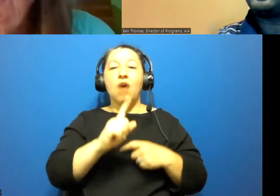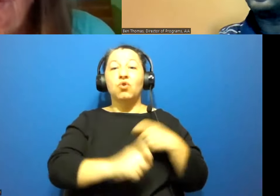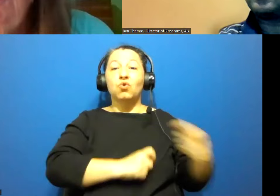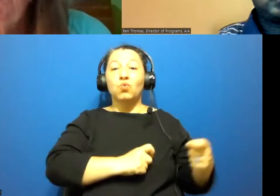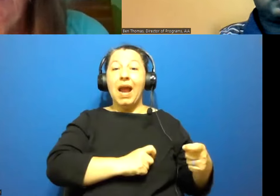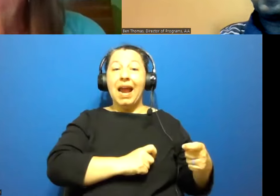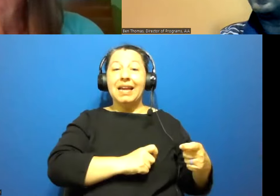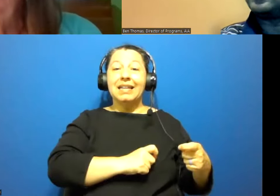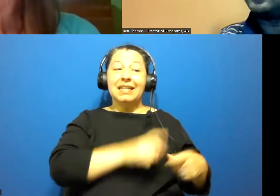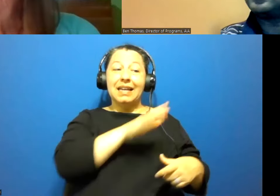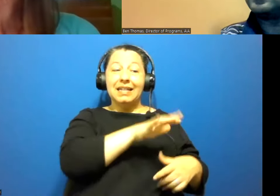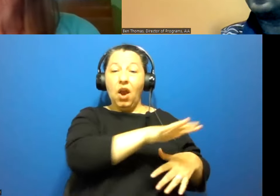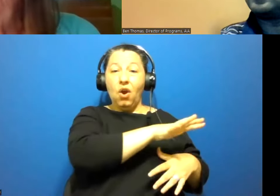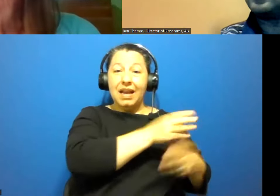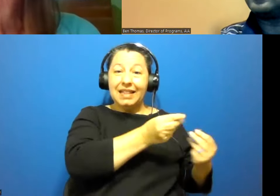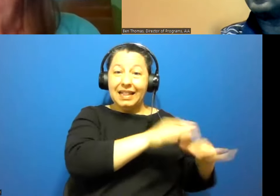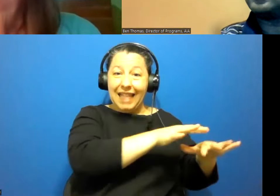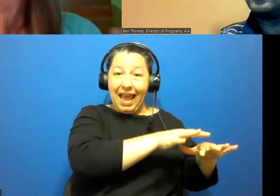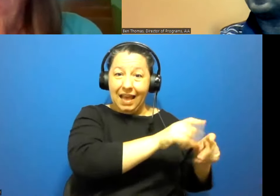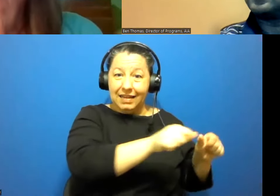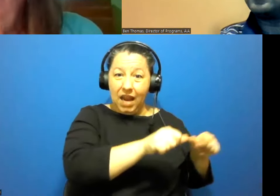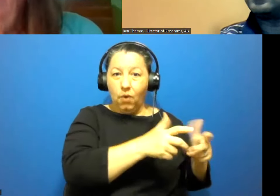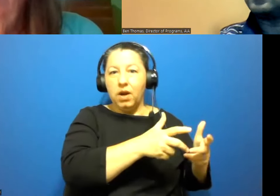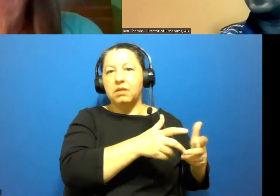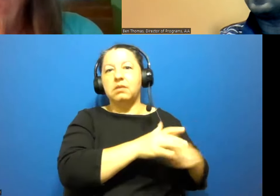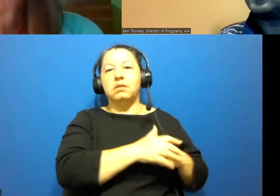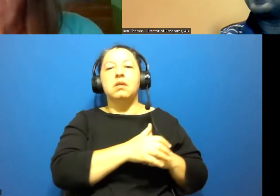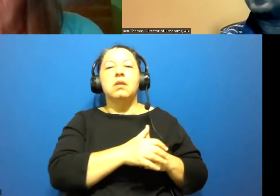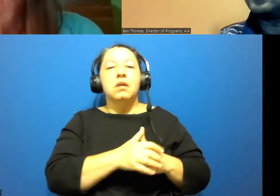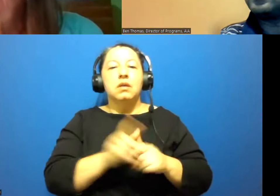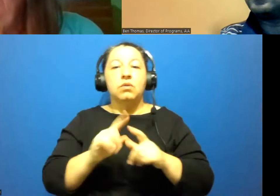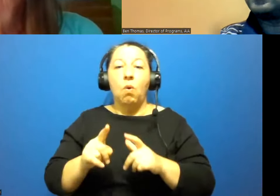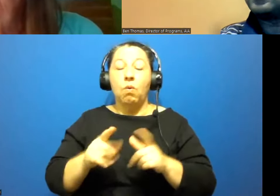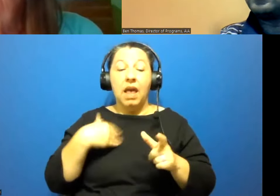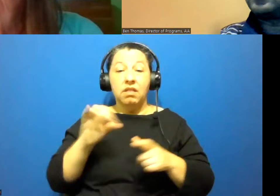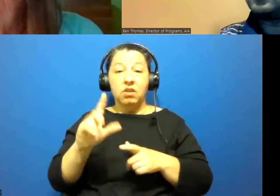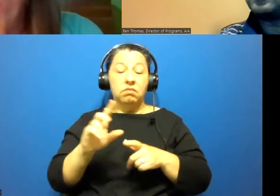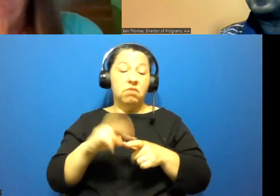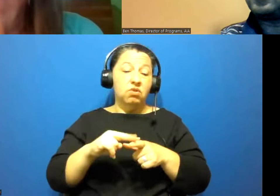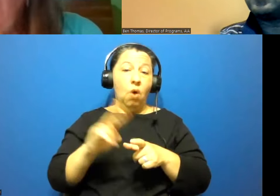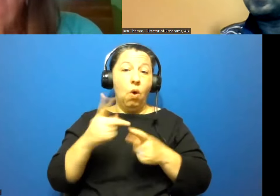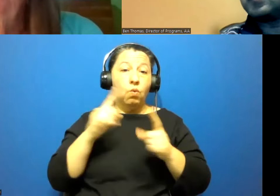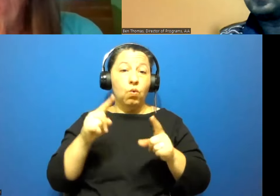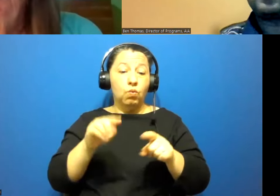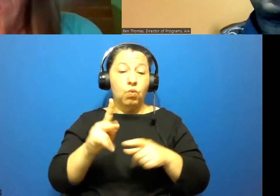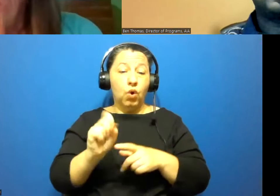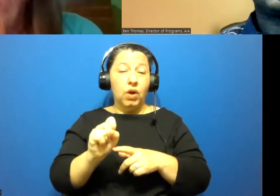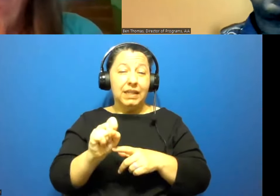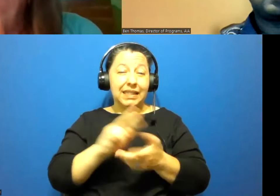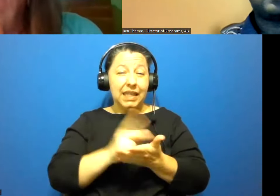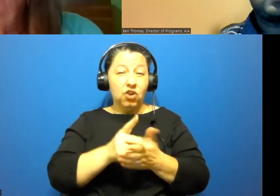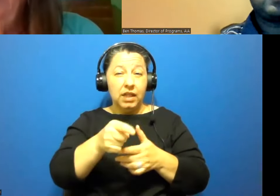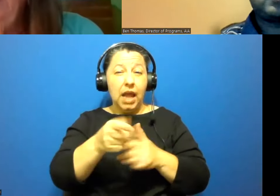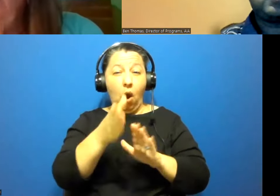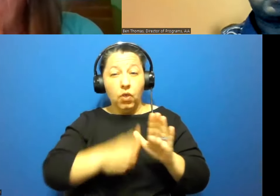salt kitchens for elsewhere along the coast of Belize, where the wooden architecture has not preserved, but you